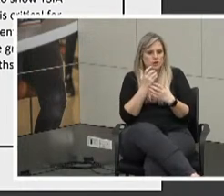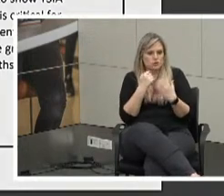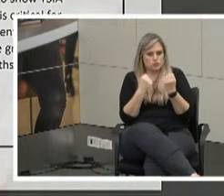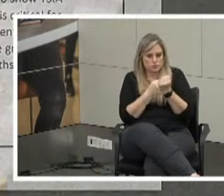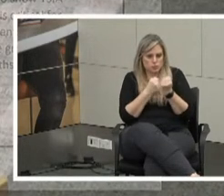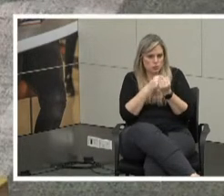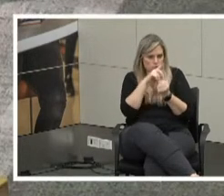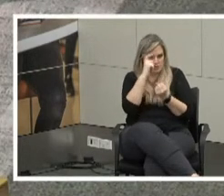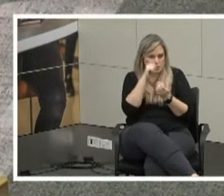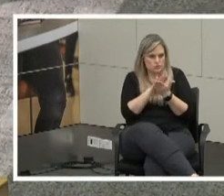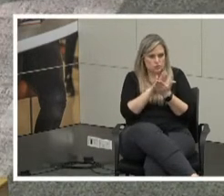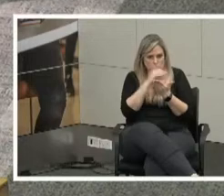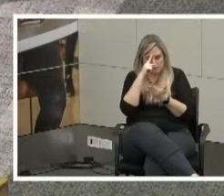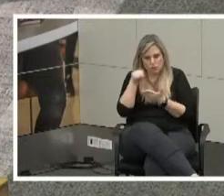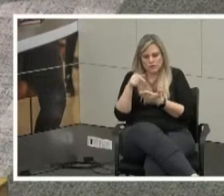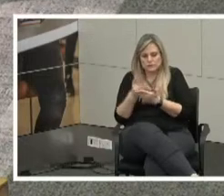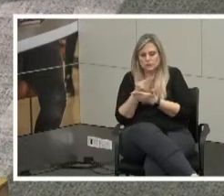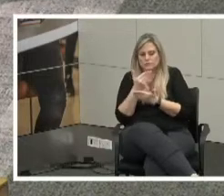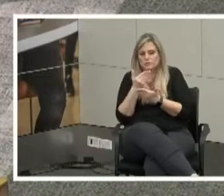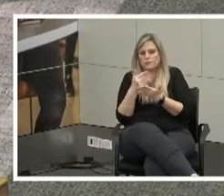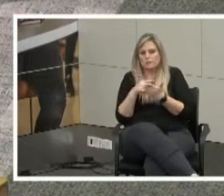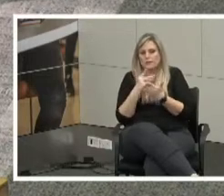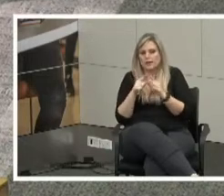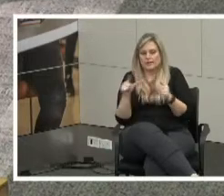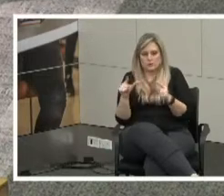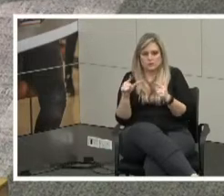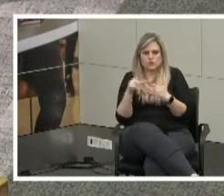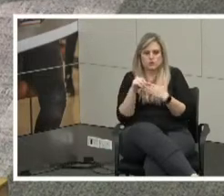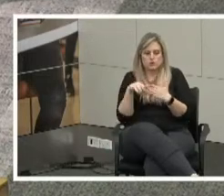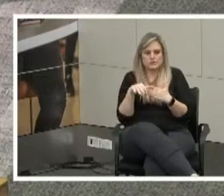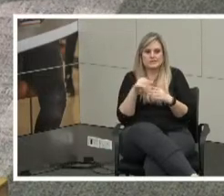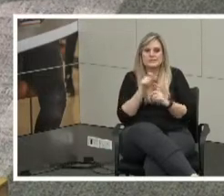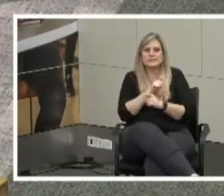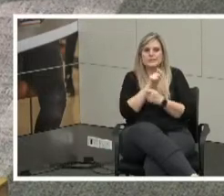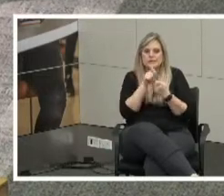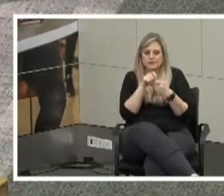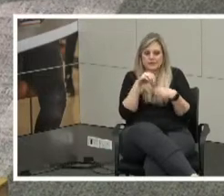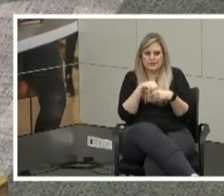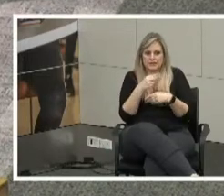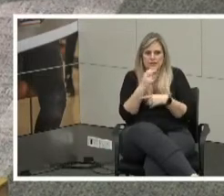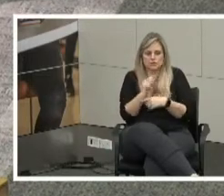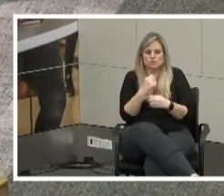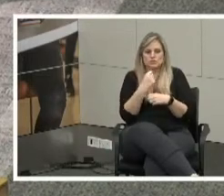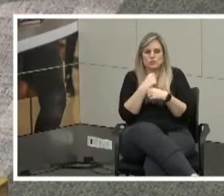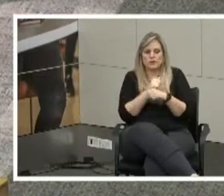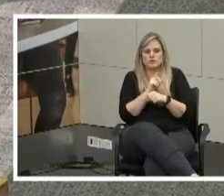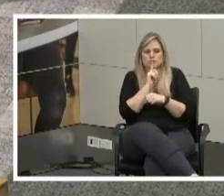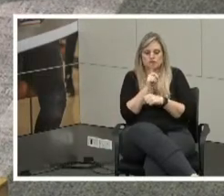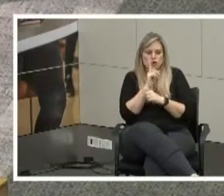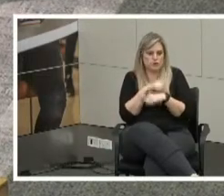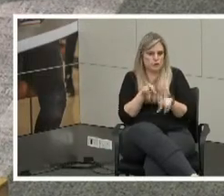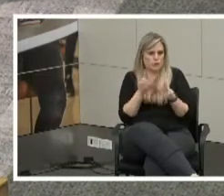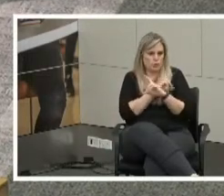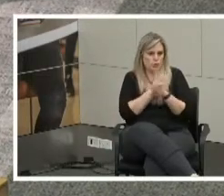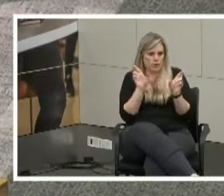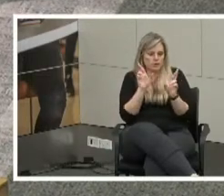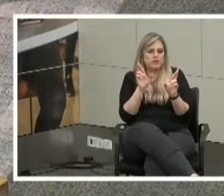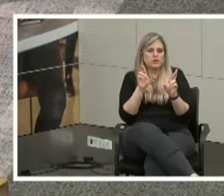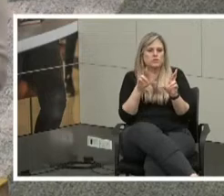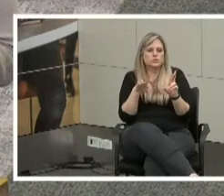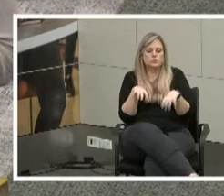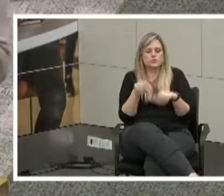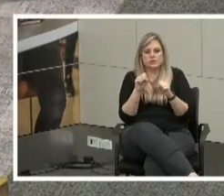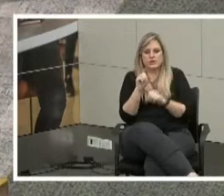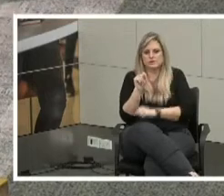school for our emergent bilingual population for students in high school specifically so that we can help ensure they're prepared uh to sit for TSI